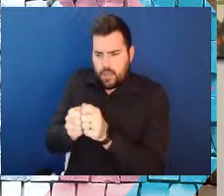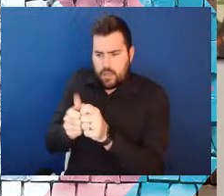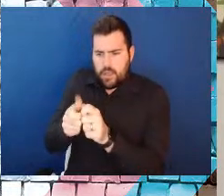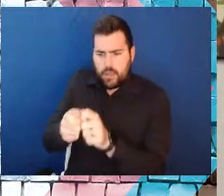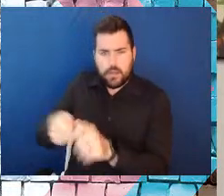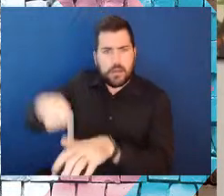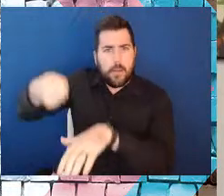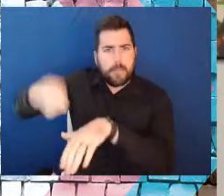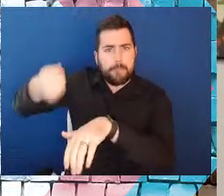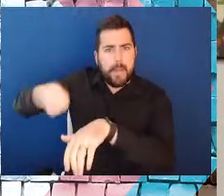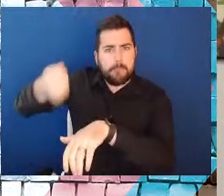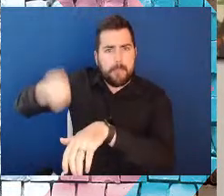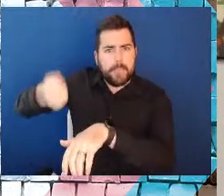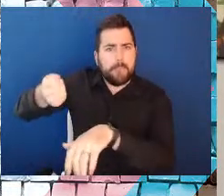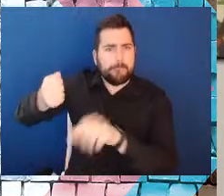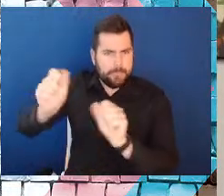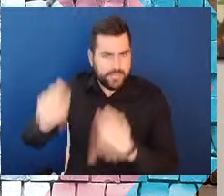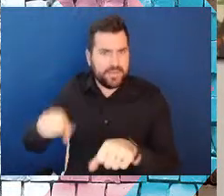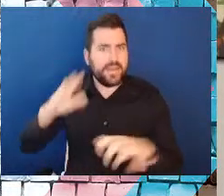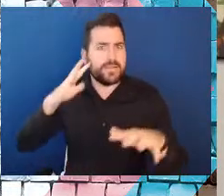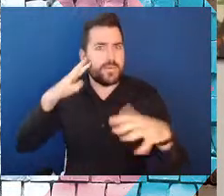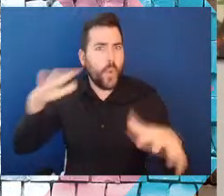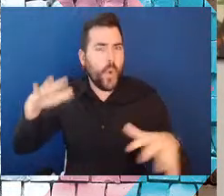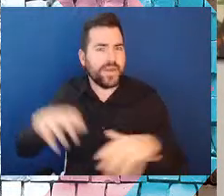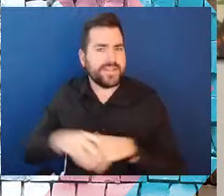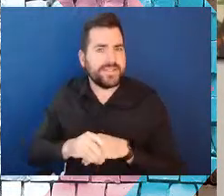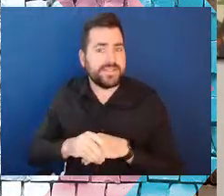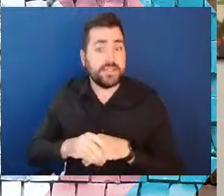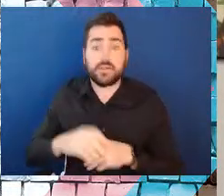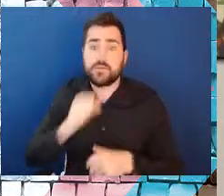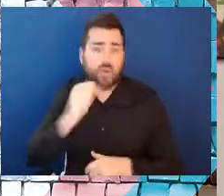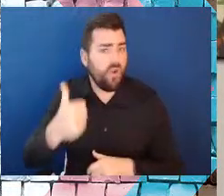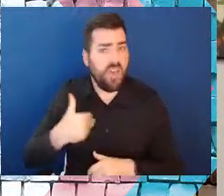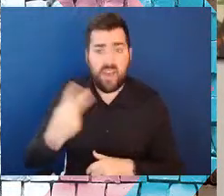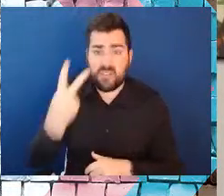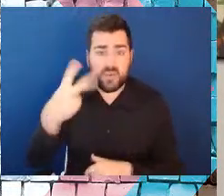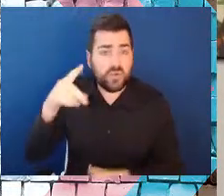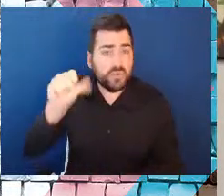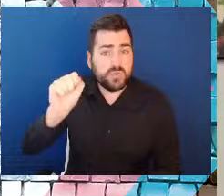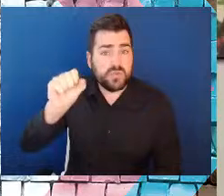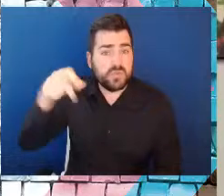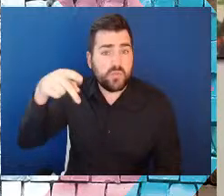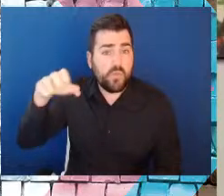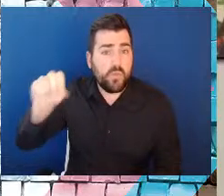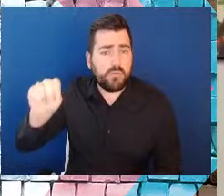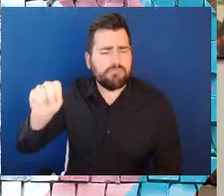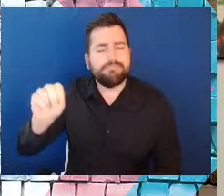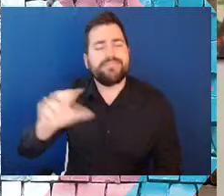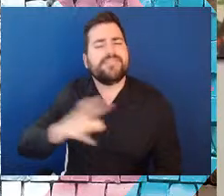If you don't have two spoons, maybe you got a pan or a bucket.